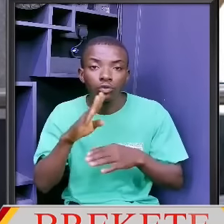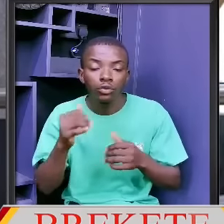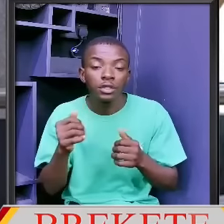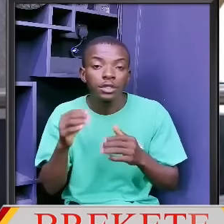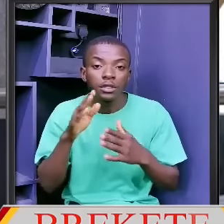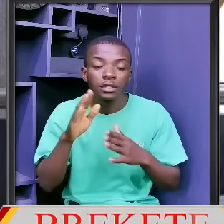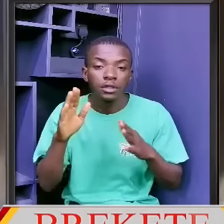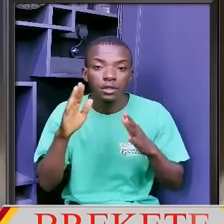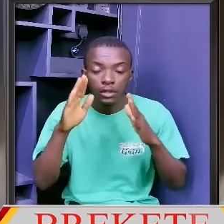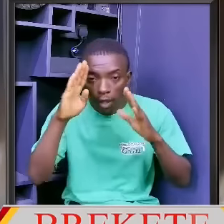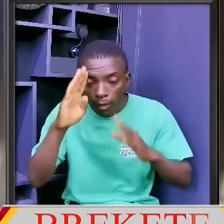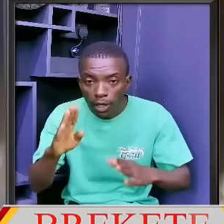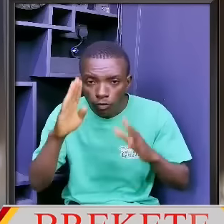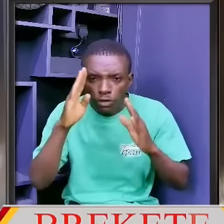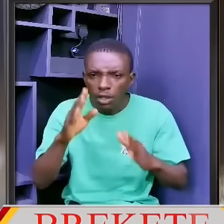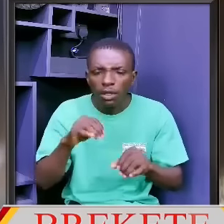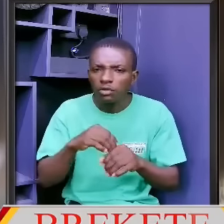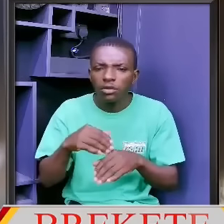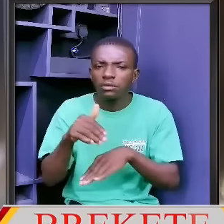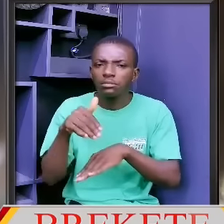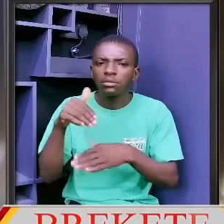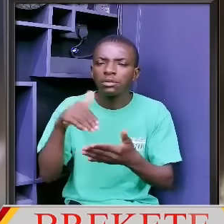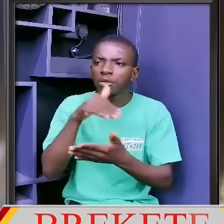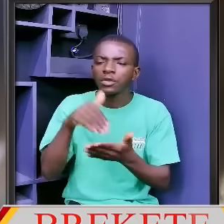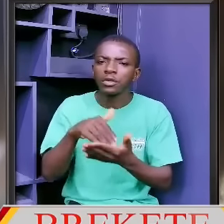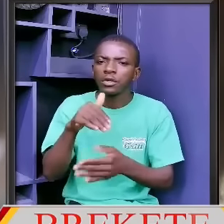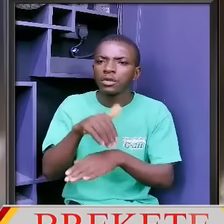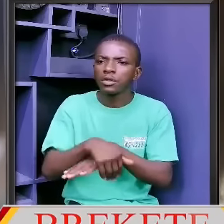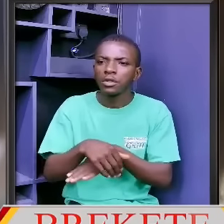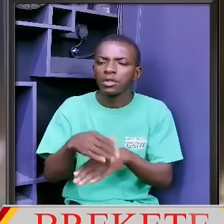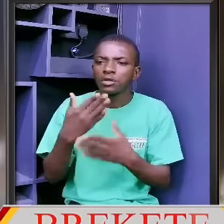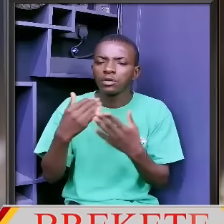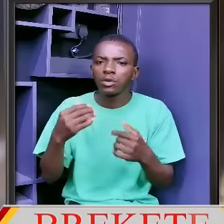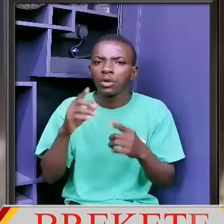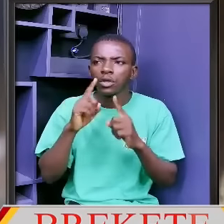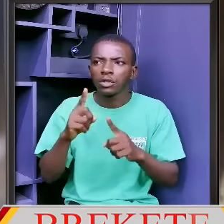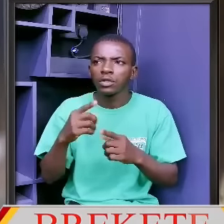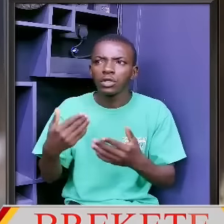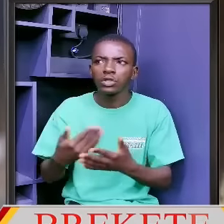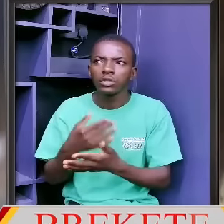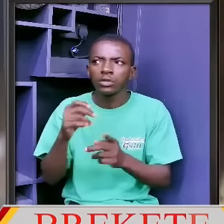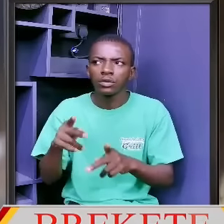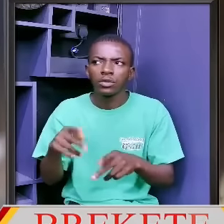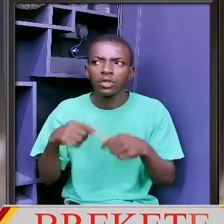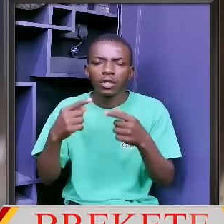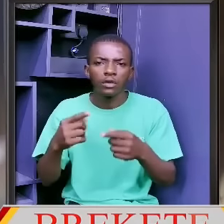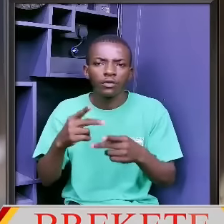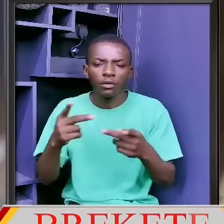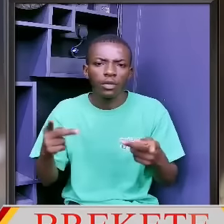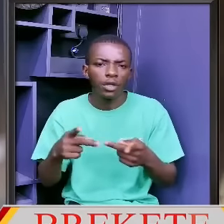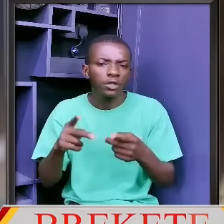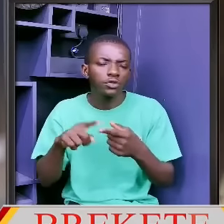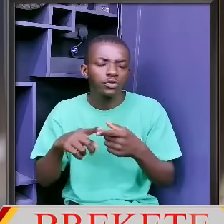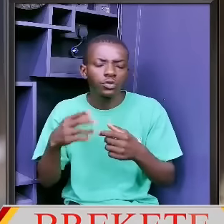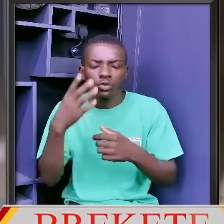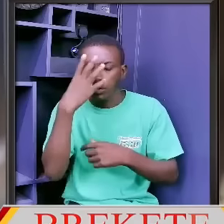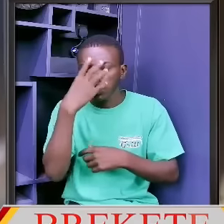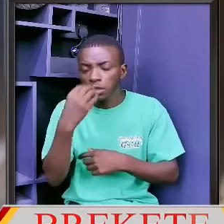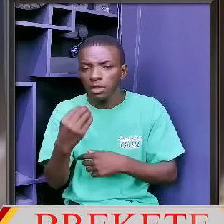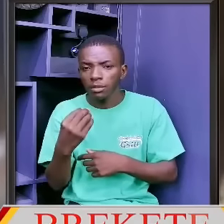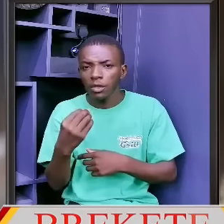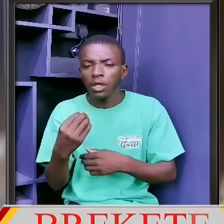even for middle of the night, a person go answer you. You say you be stranger, they go give you place to lie